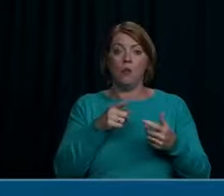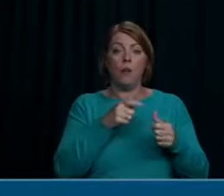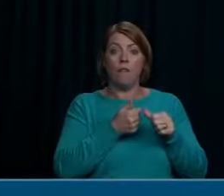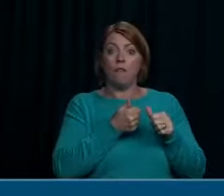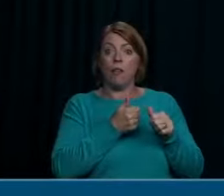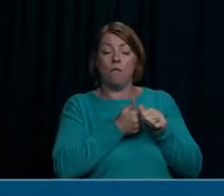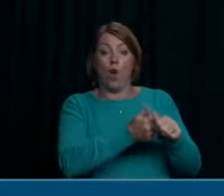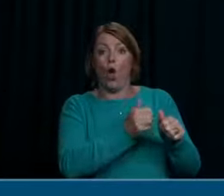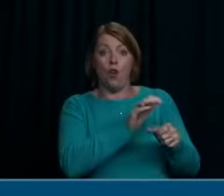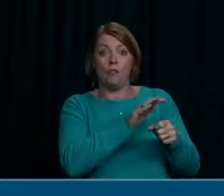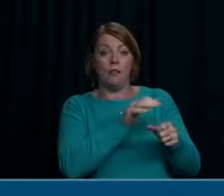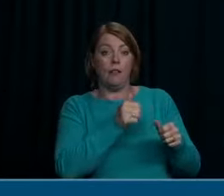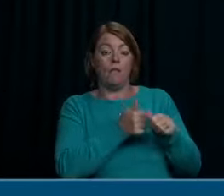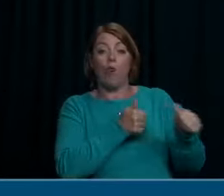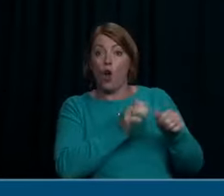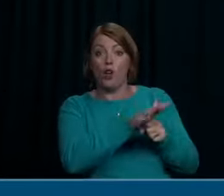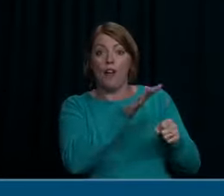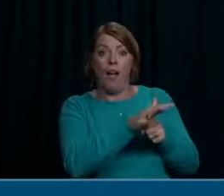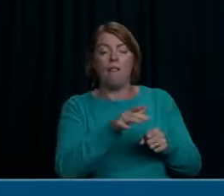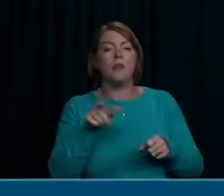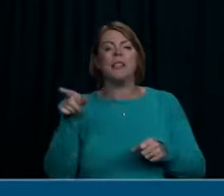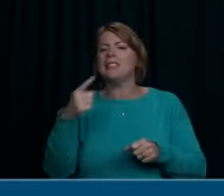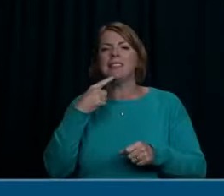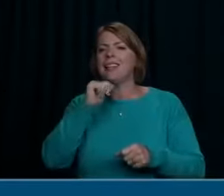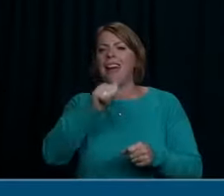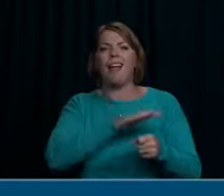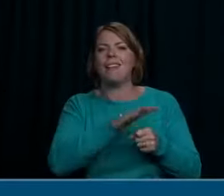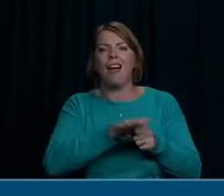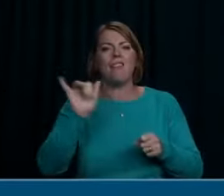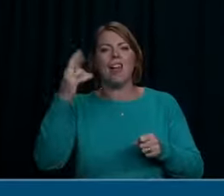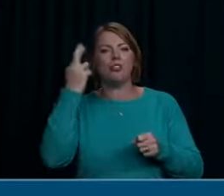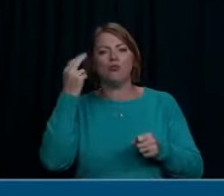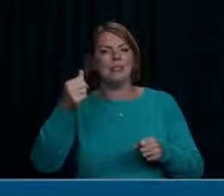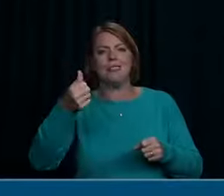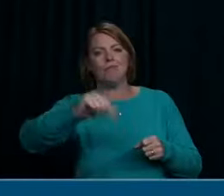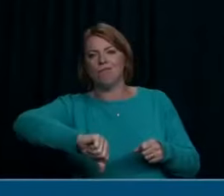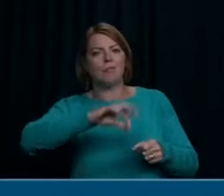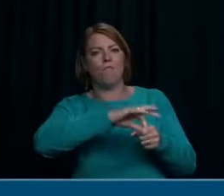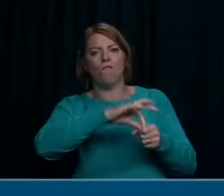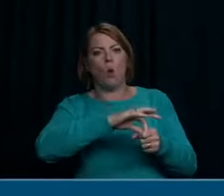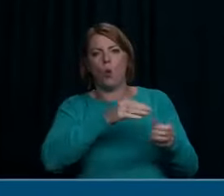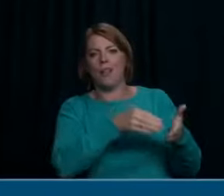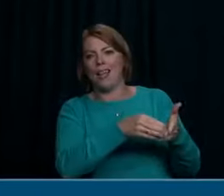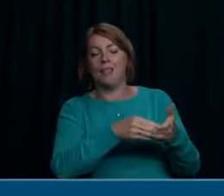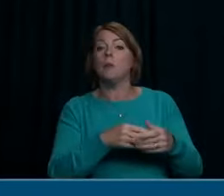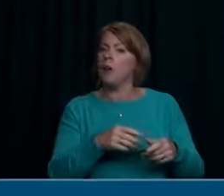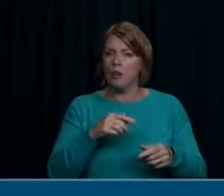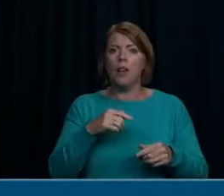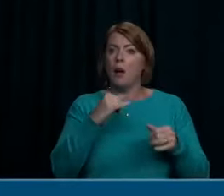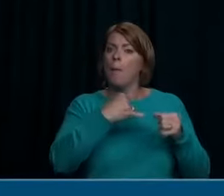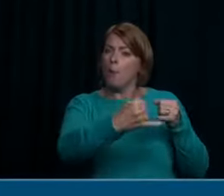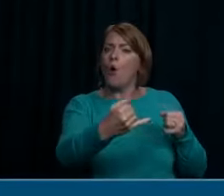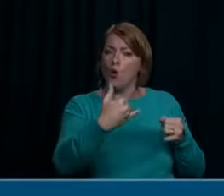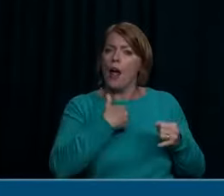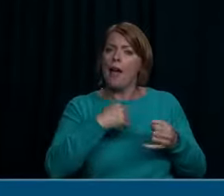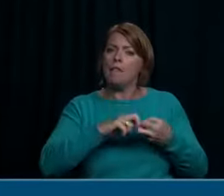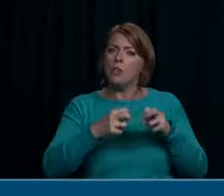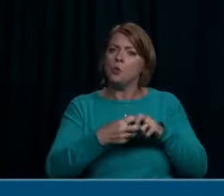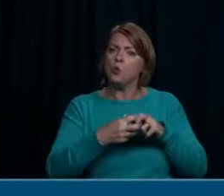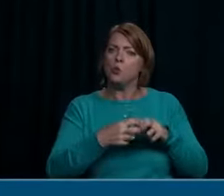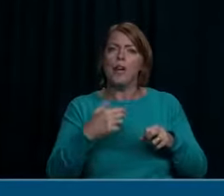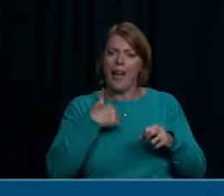enough at all. That's why he voted no against it. We have some real border issues. We need to deal with the border. We need to deal with illegal